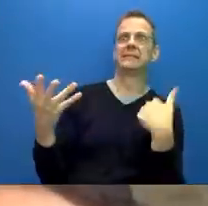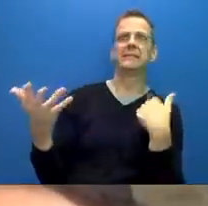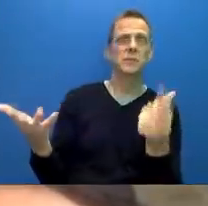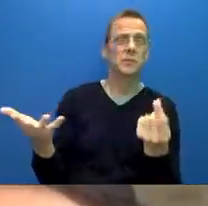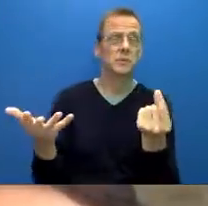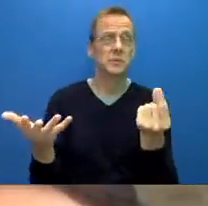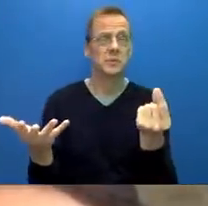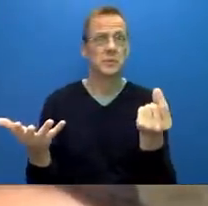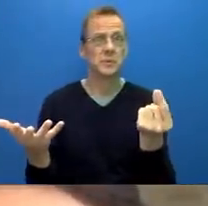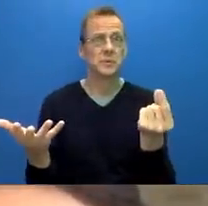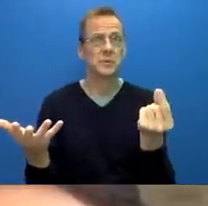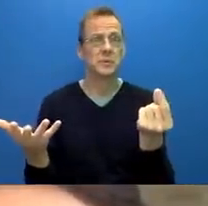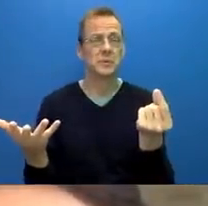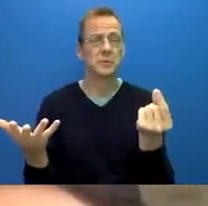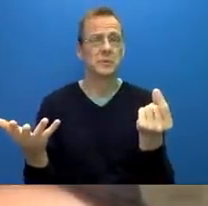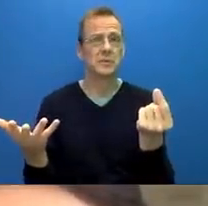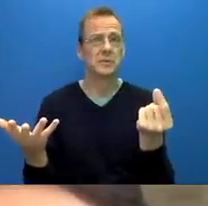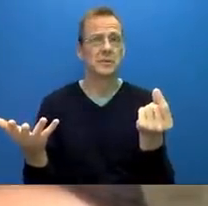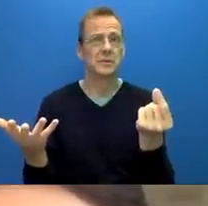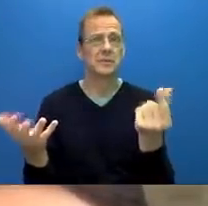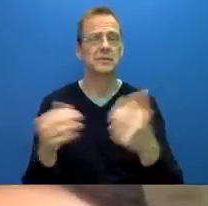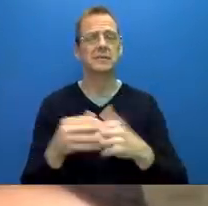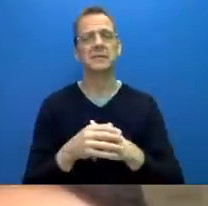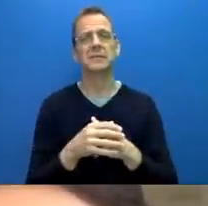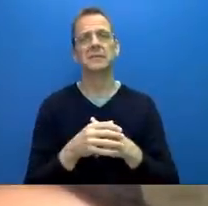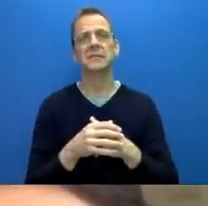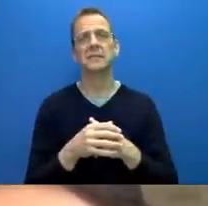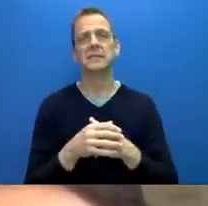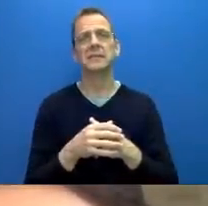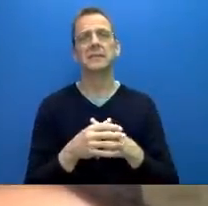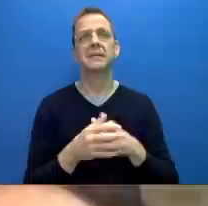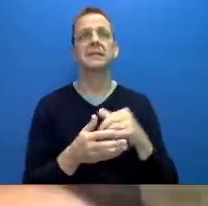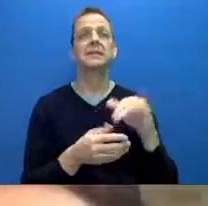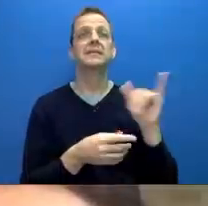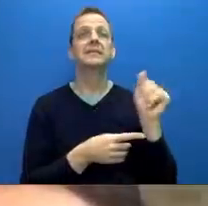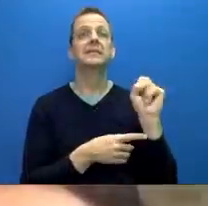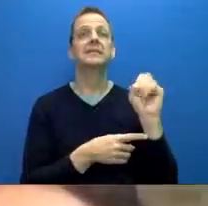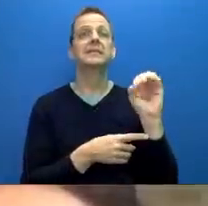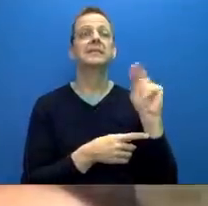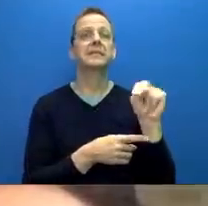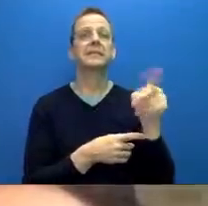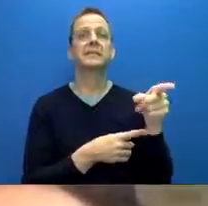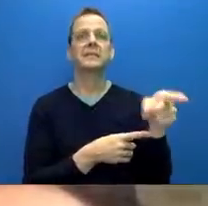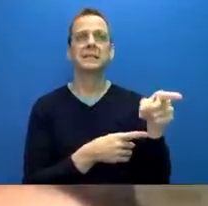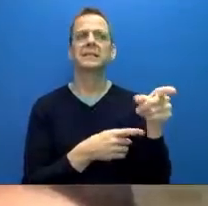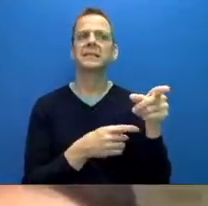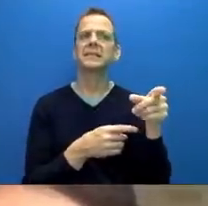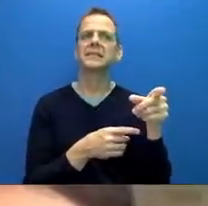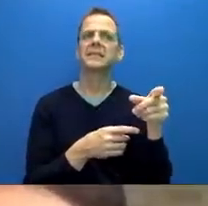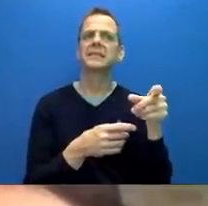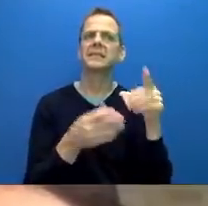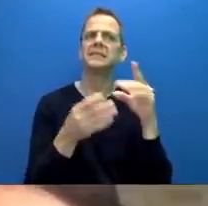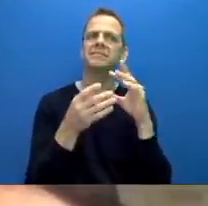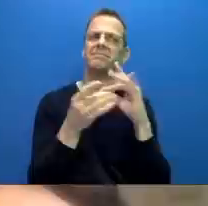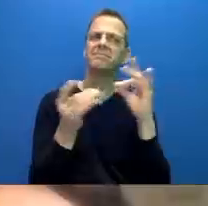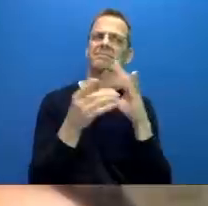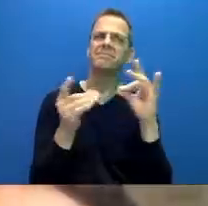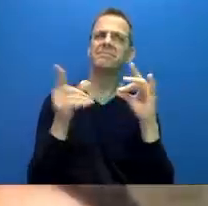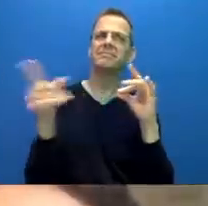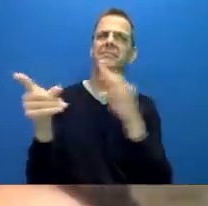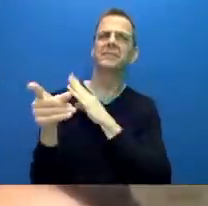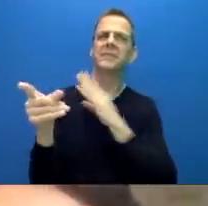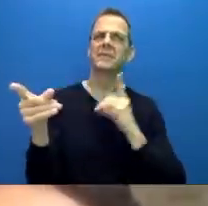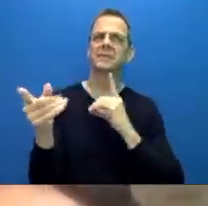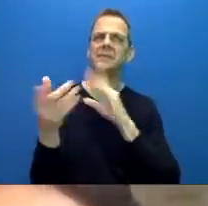Well, I would start with the school board and the superintendent and central office when you're advocating for those sort of things, to, because they're the ones who